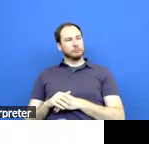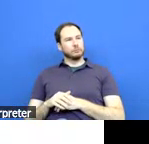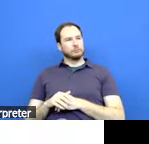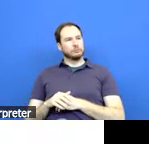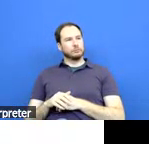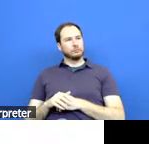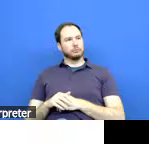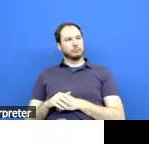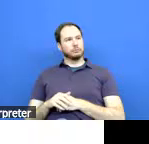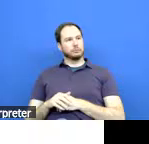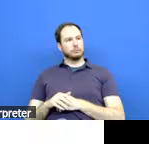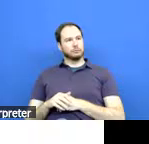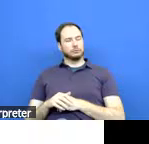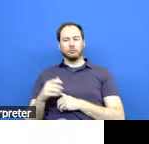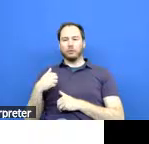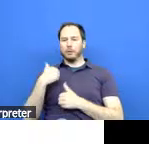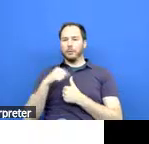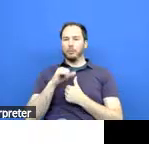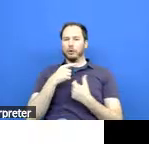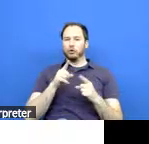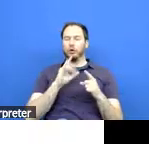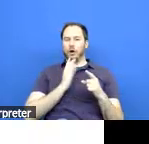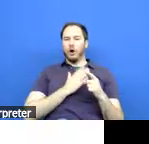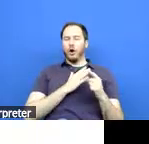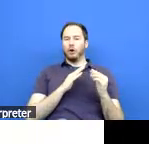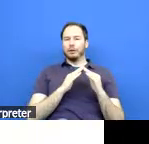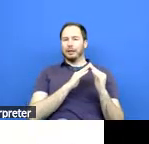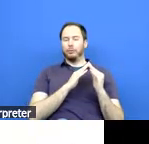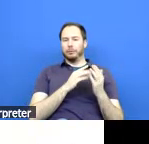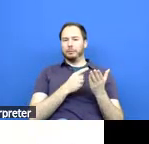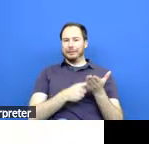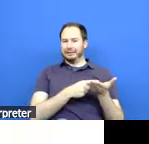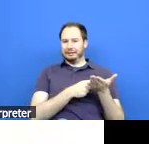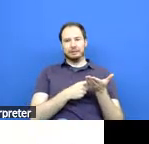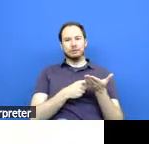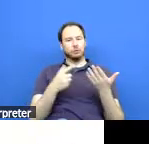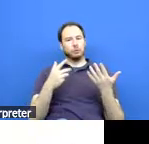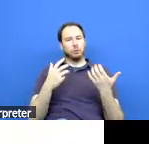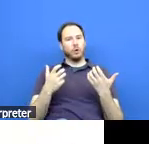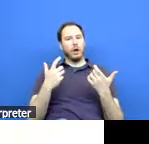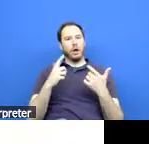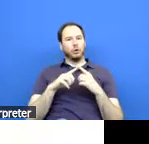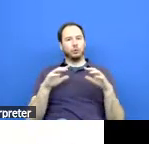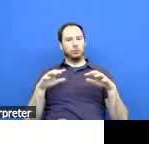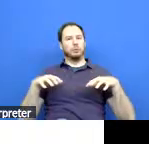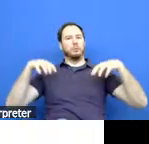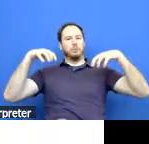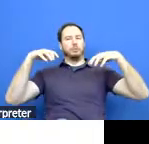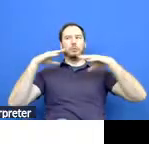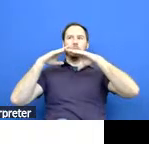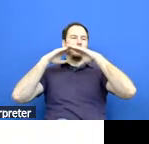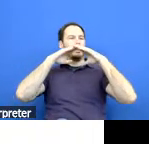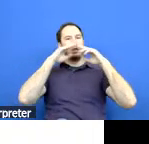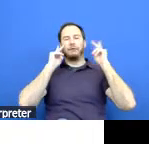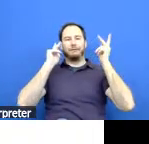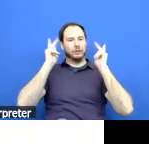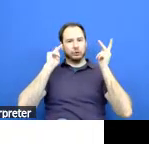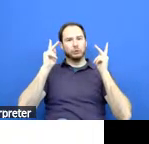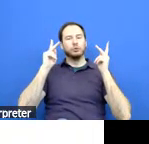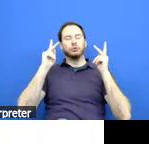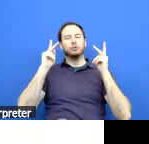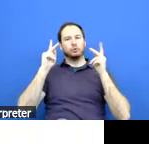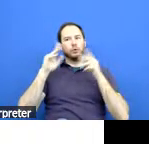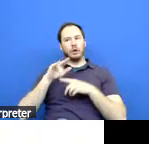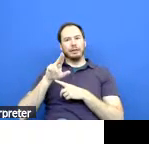that's one item that also came up at the neighborhood meetings, is wanting to, not be completely blocked off. There's a great view on